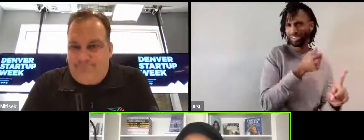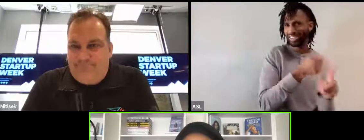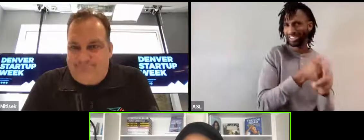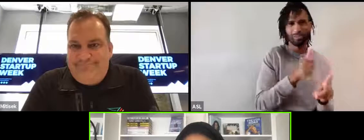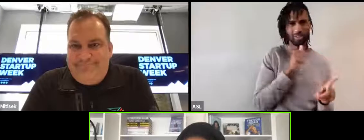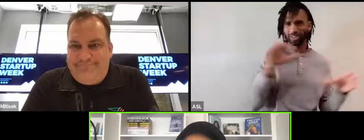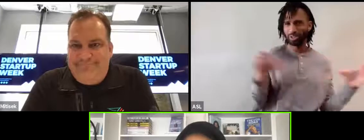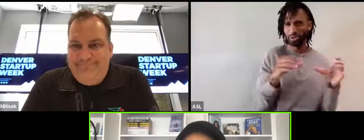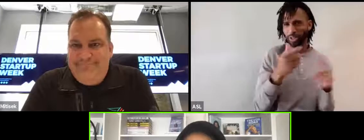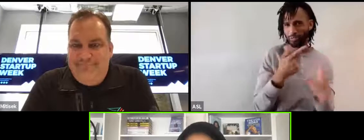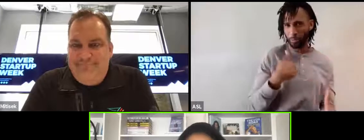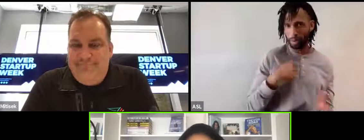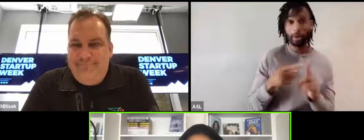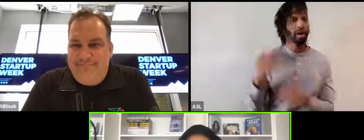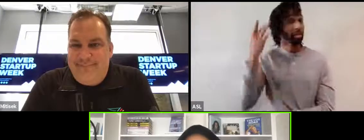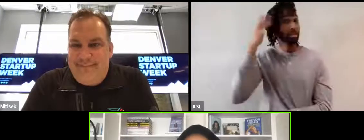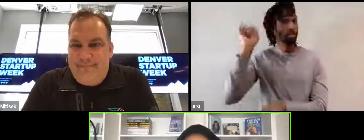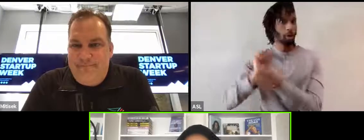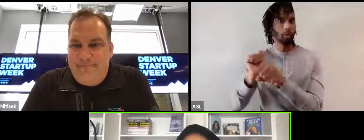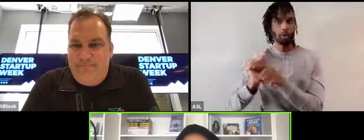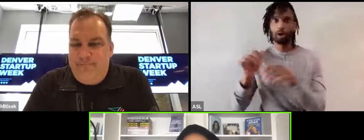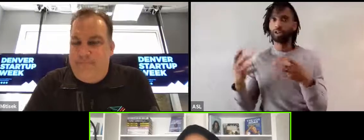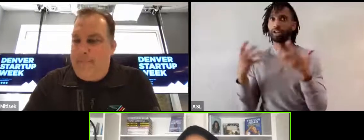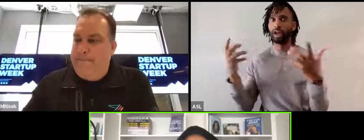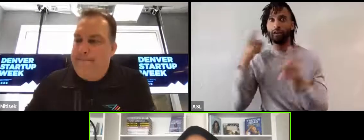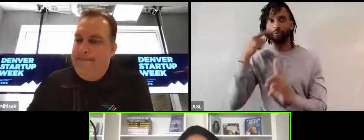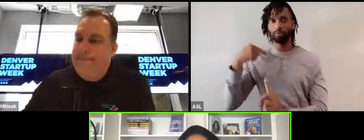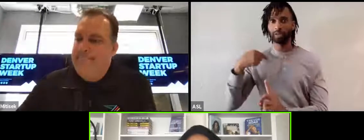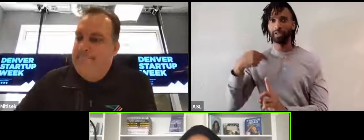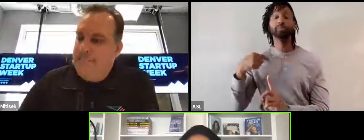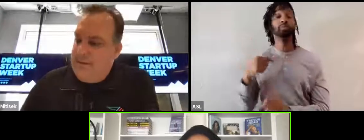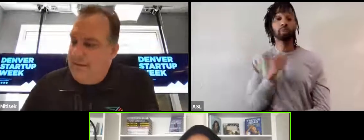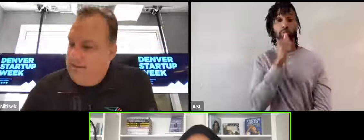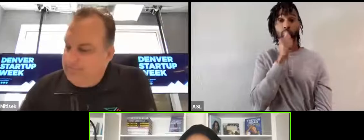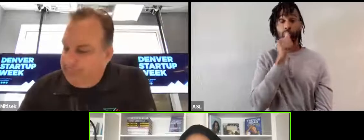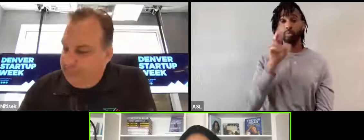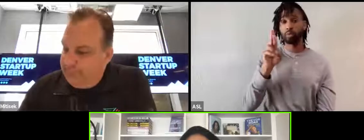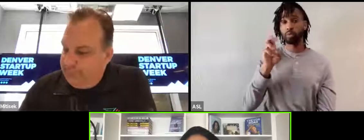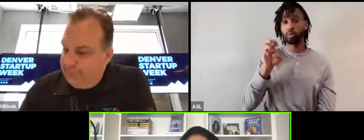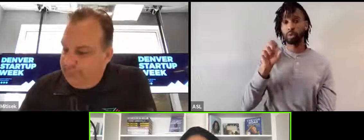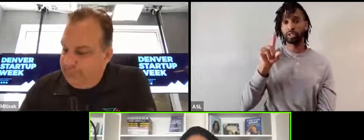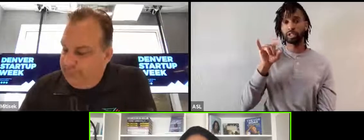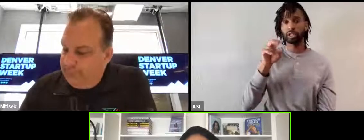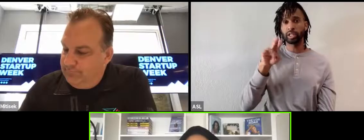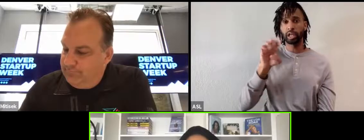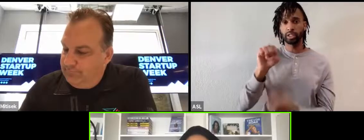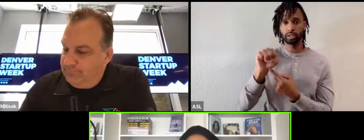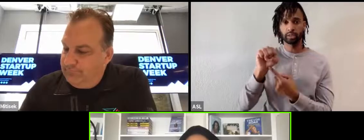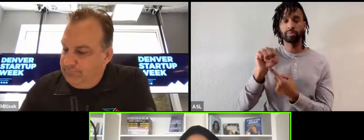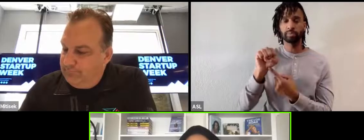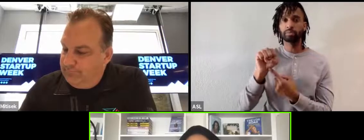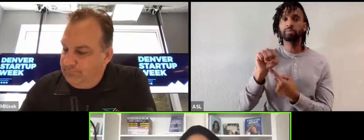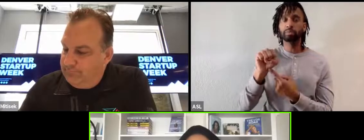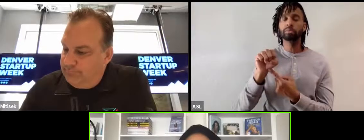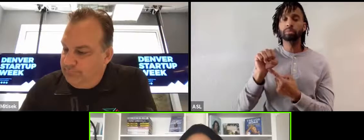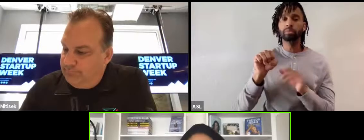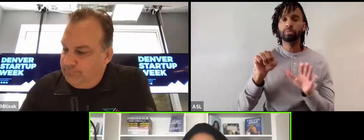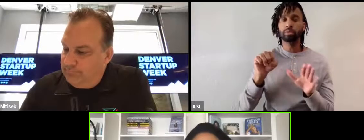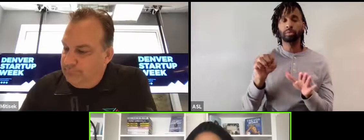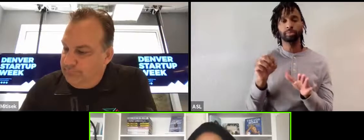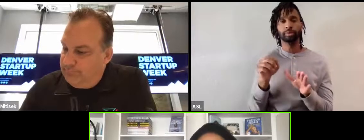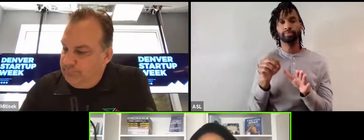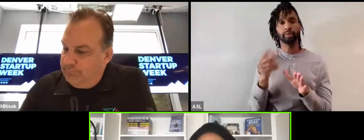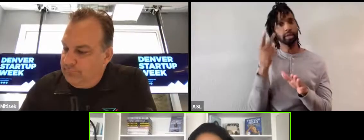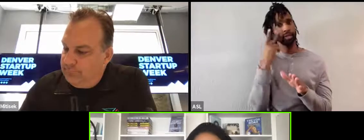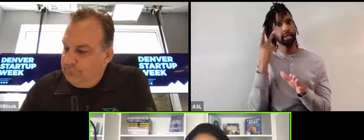for me, but smart work does a lot. Resilience, but also it is in seeing what they